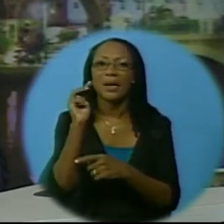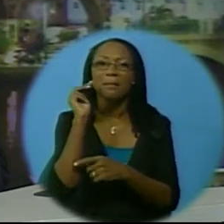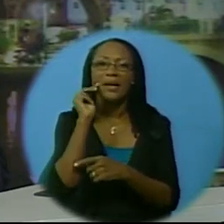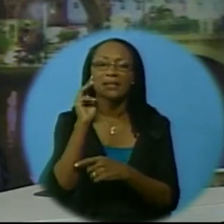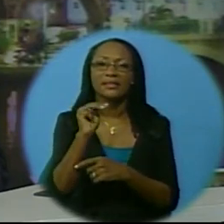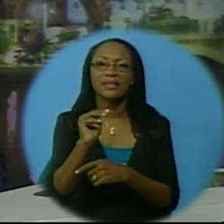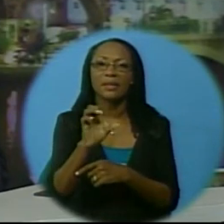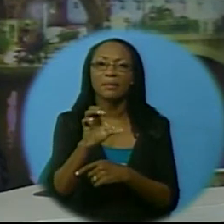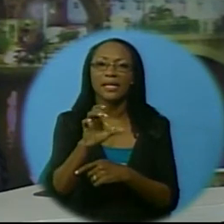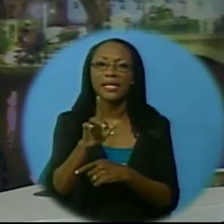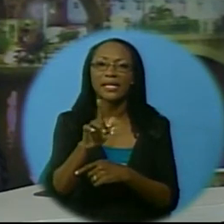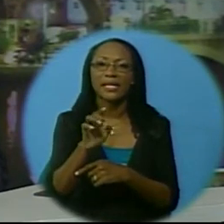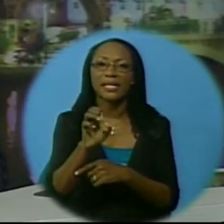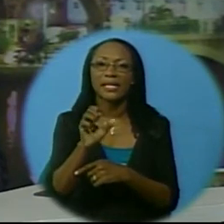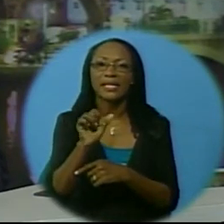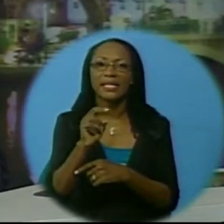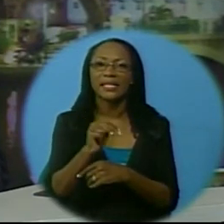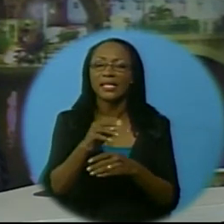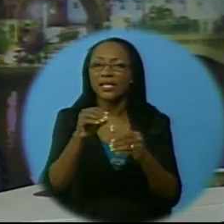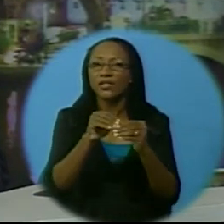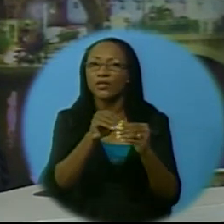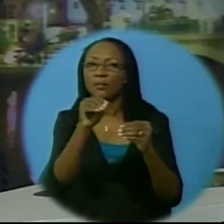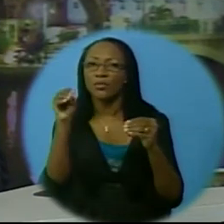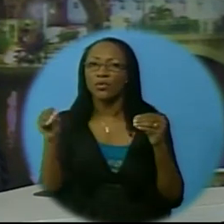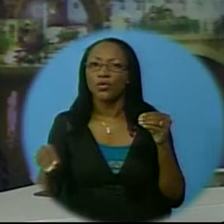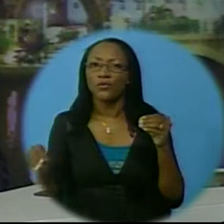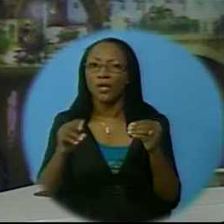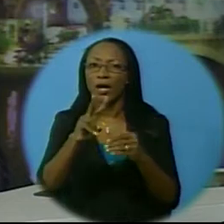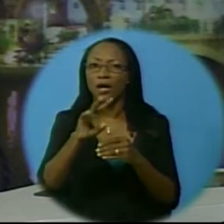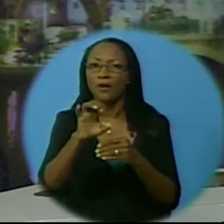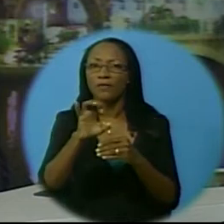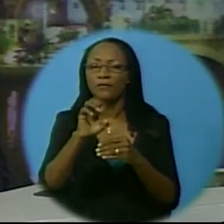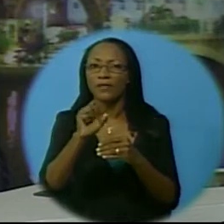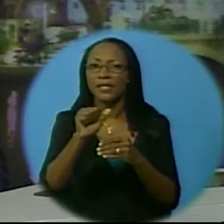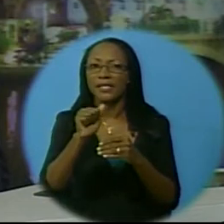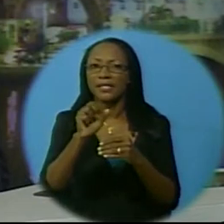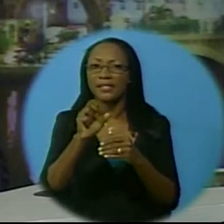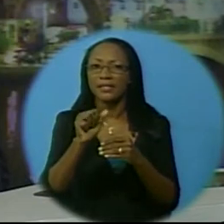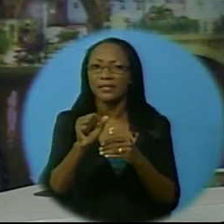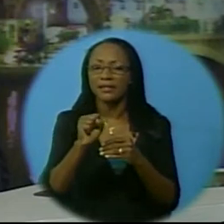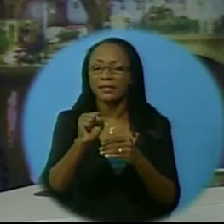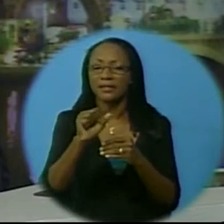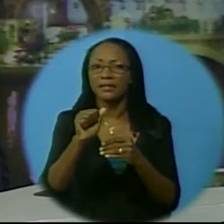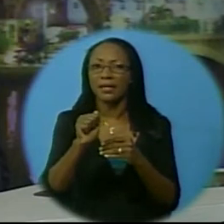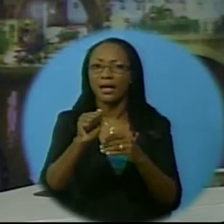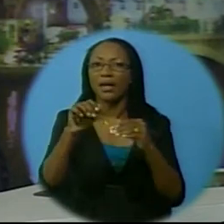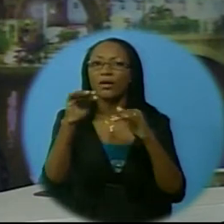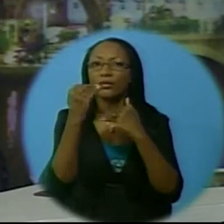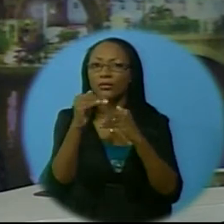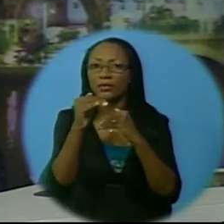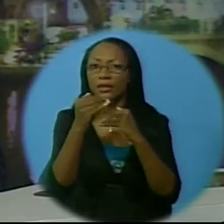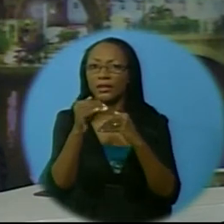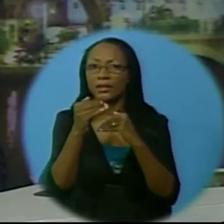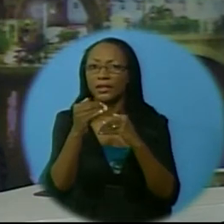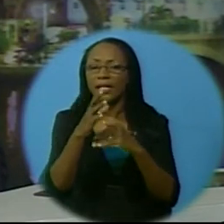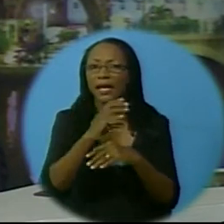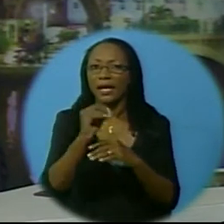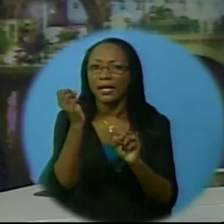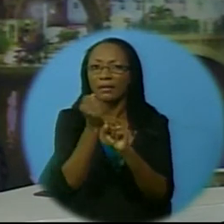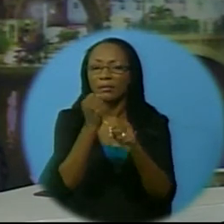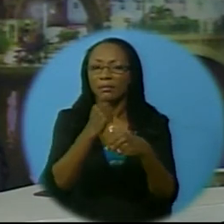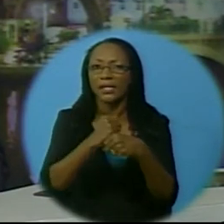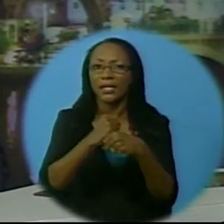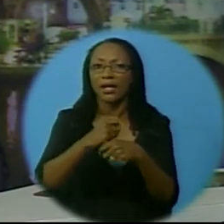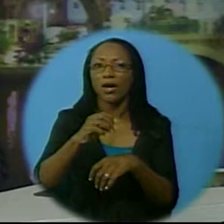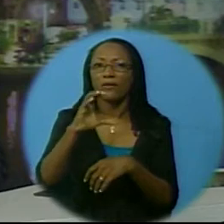says the recent removal of visa restrictions, along with the construction of the Confucius Institute, have helped in this regard.